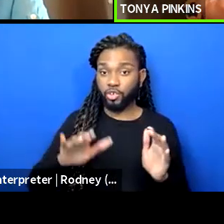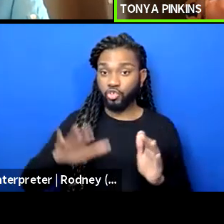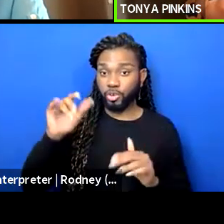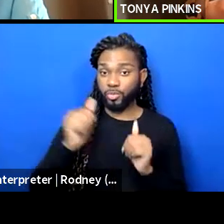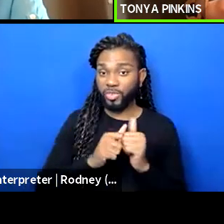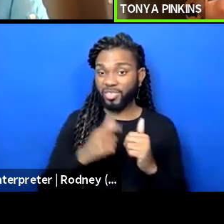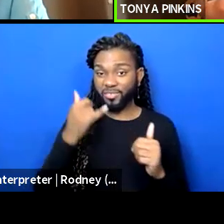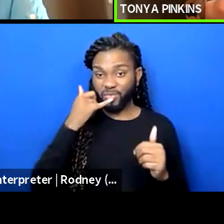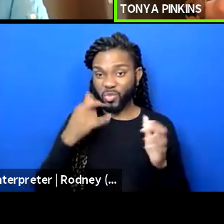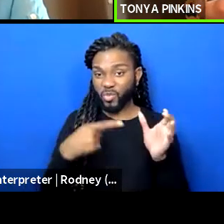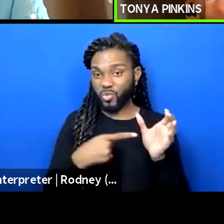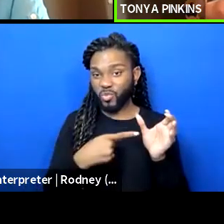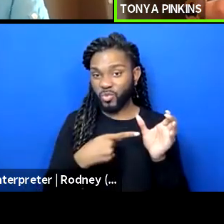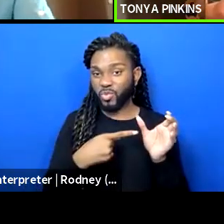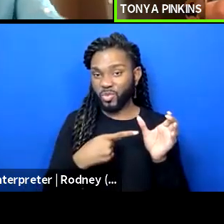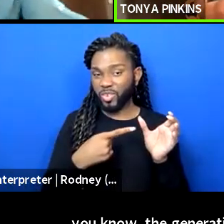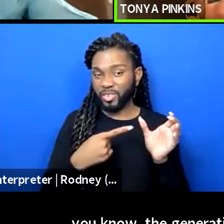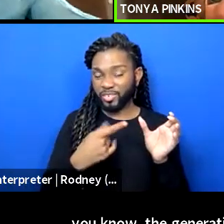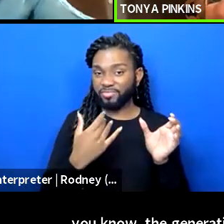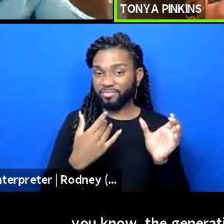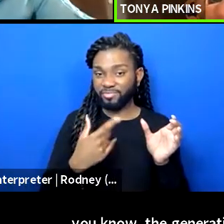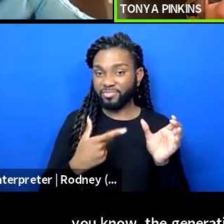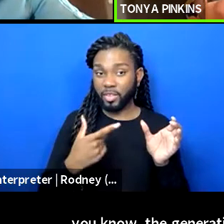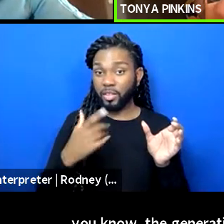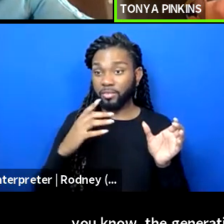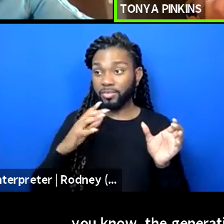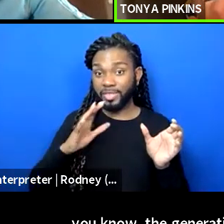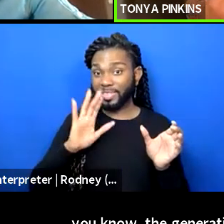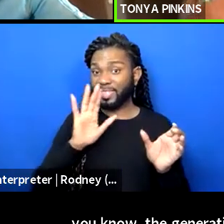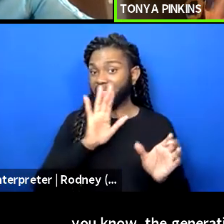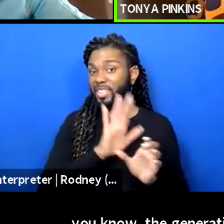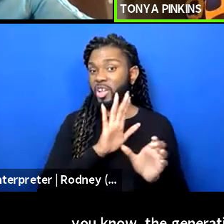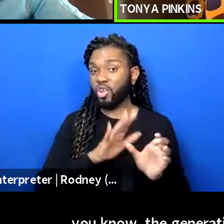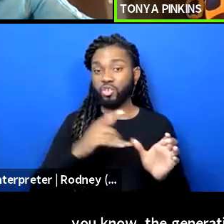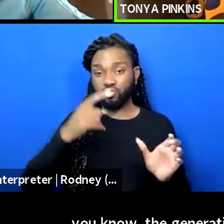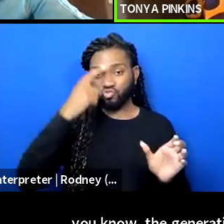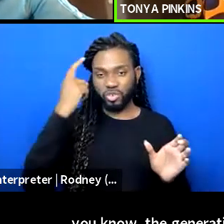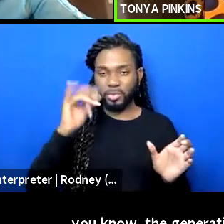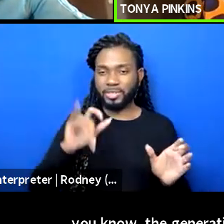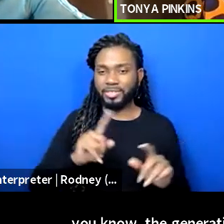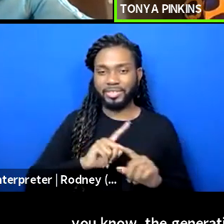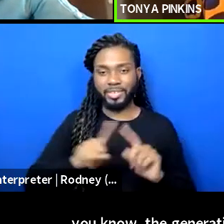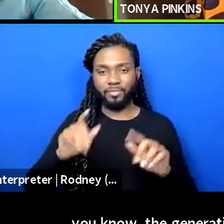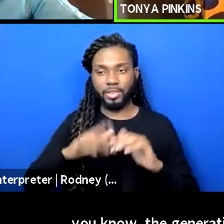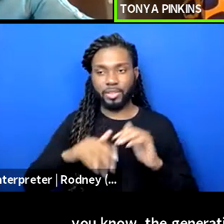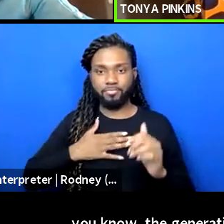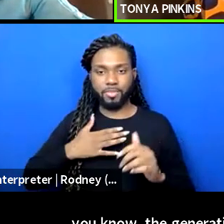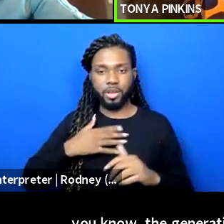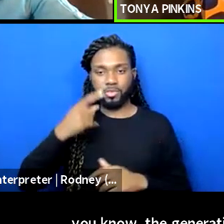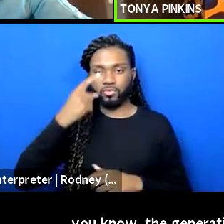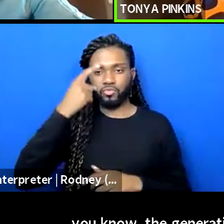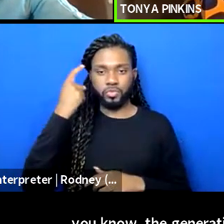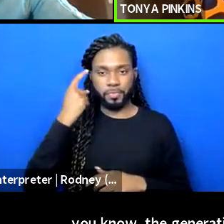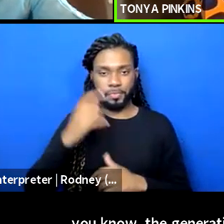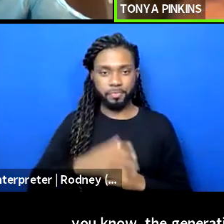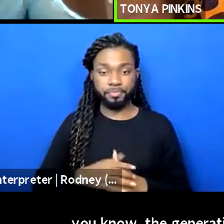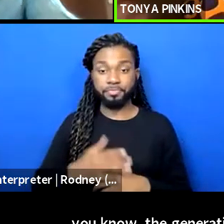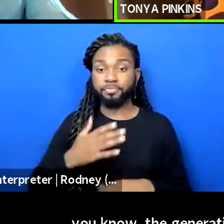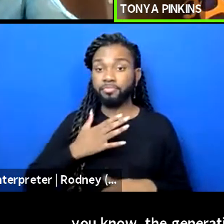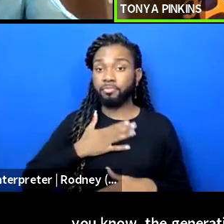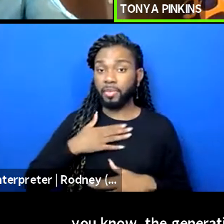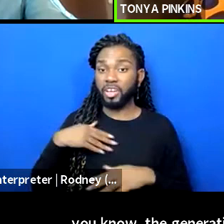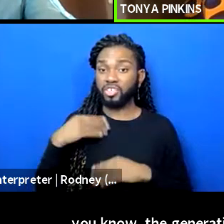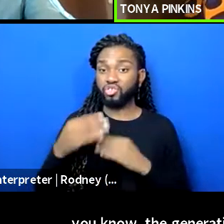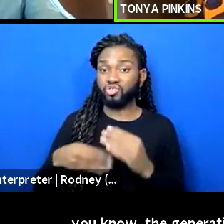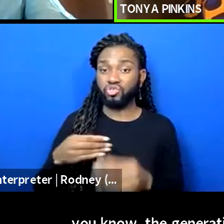in their hands, what their trauma is very different than what trauma is for me. So my generation,